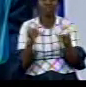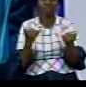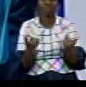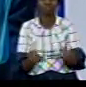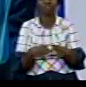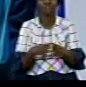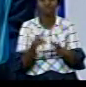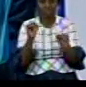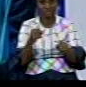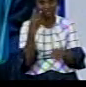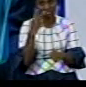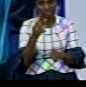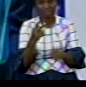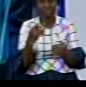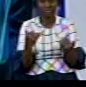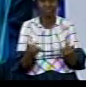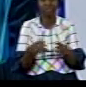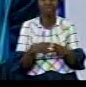transition